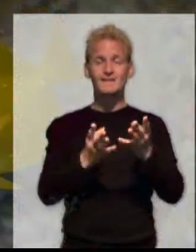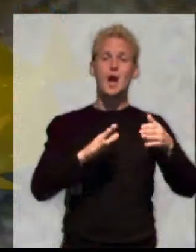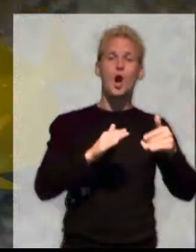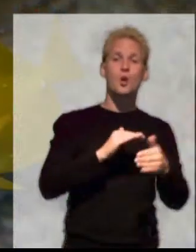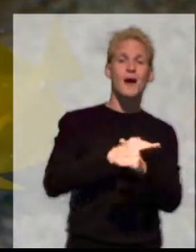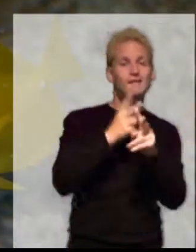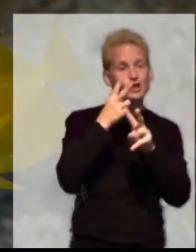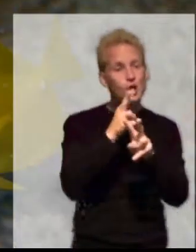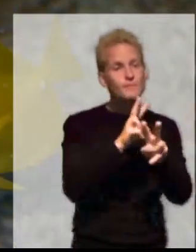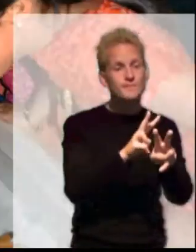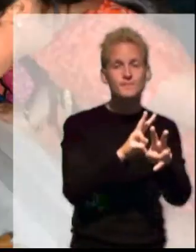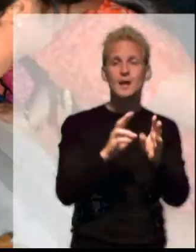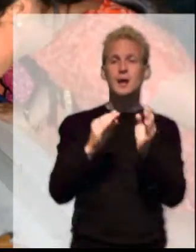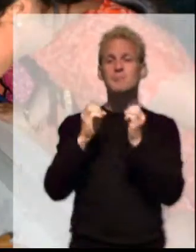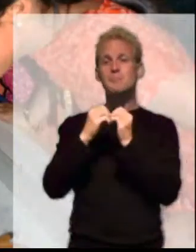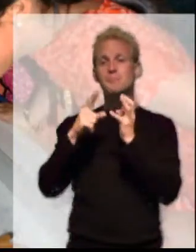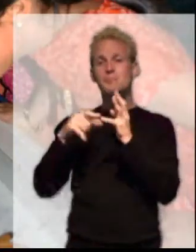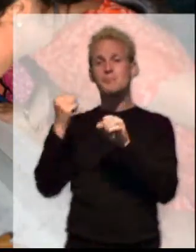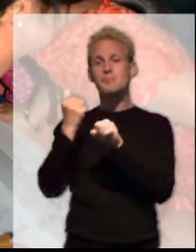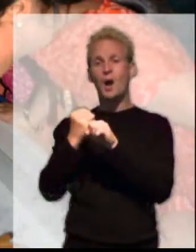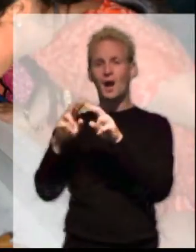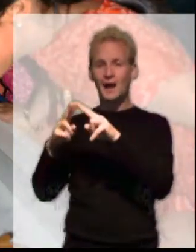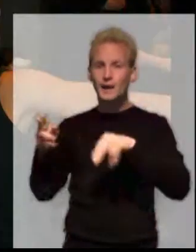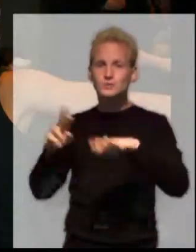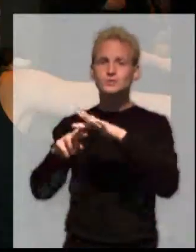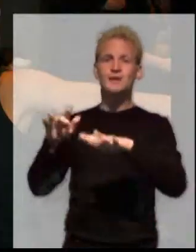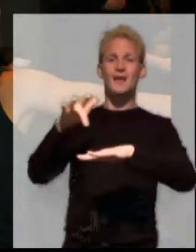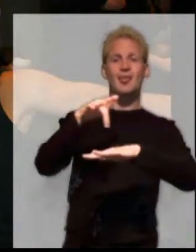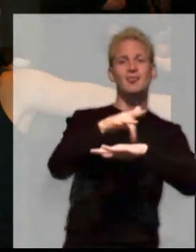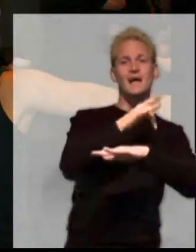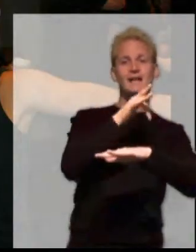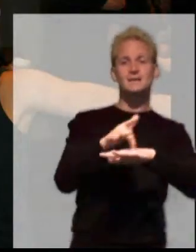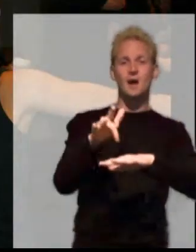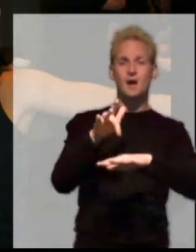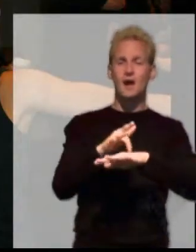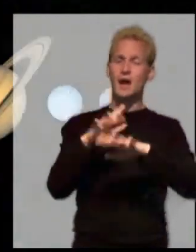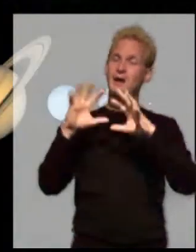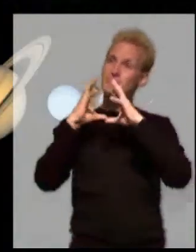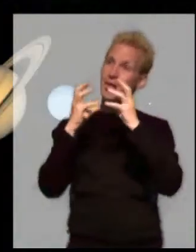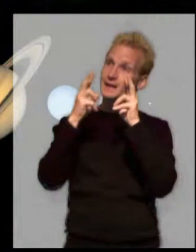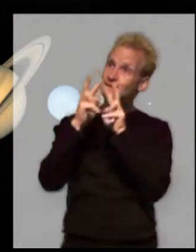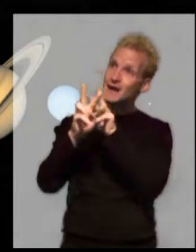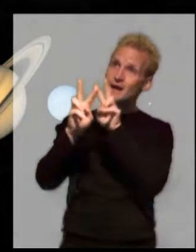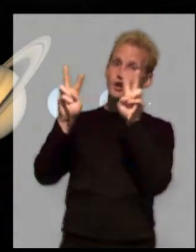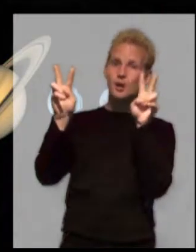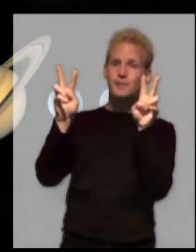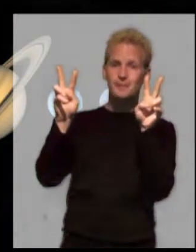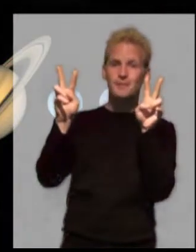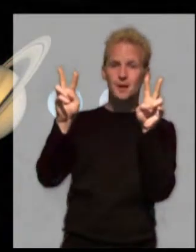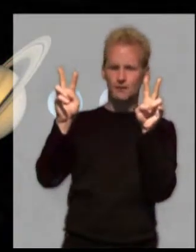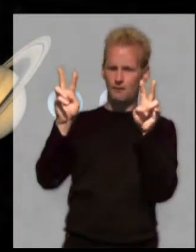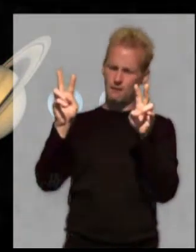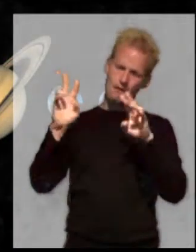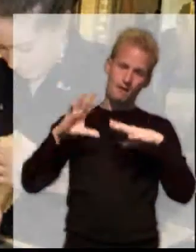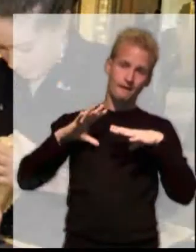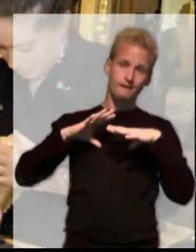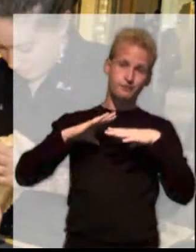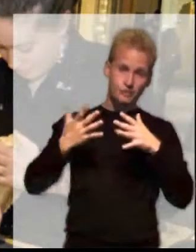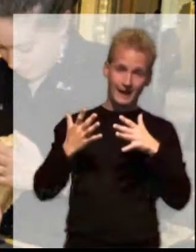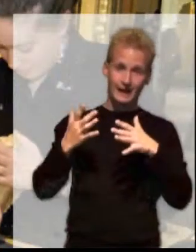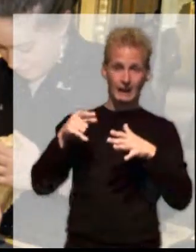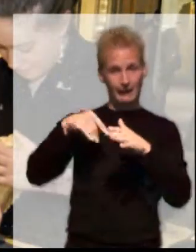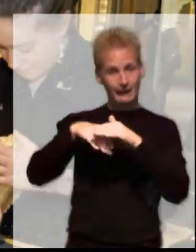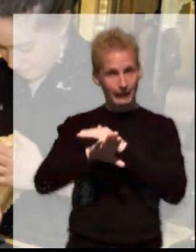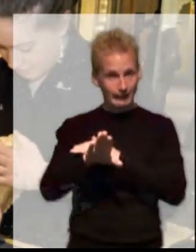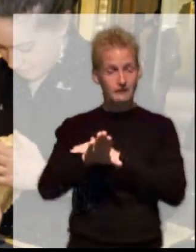aquarium, a bughouse, a theatre, a planetarium. It is free to